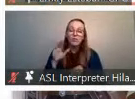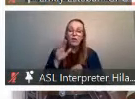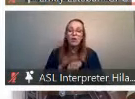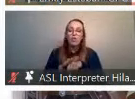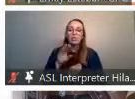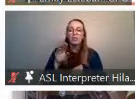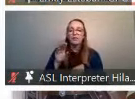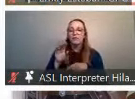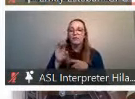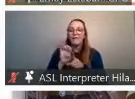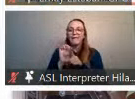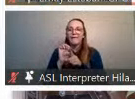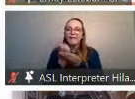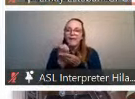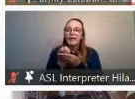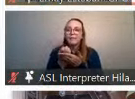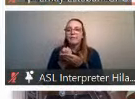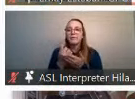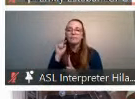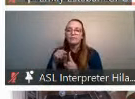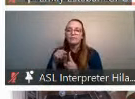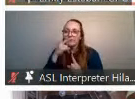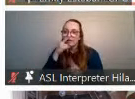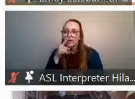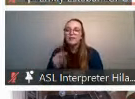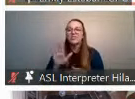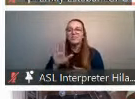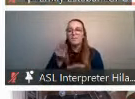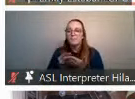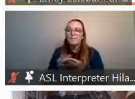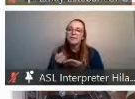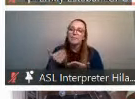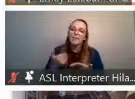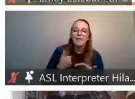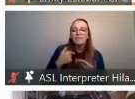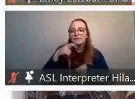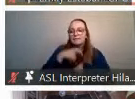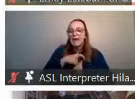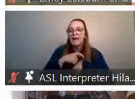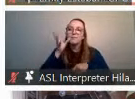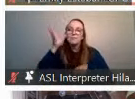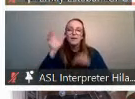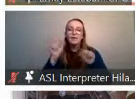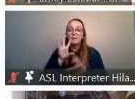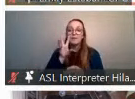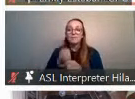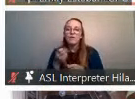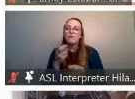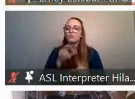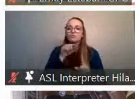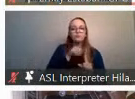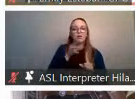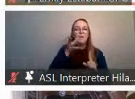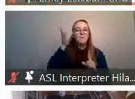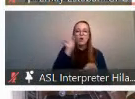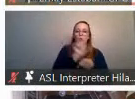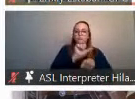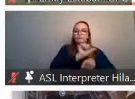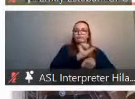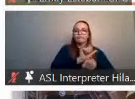at the money that they have, the time they have, the time the parent can spend with the child, or is the parent working 80 hours,